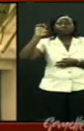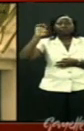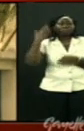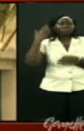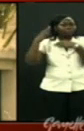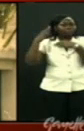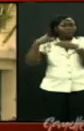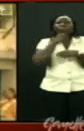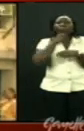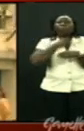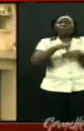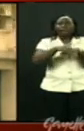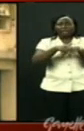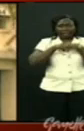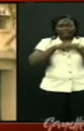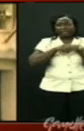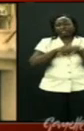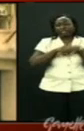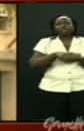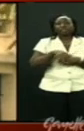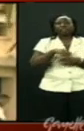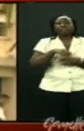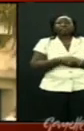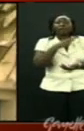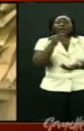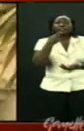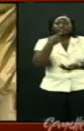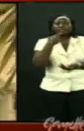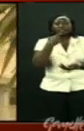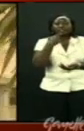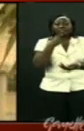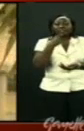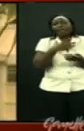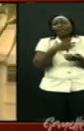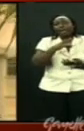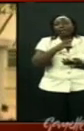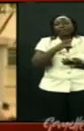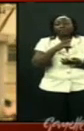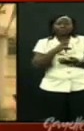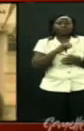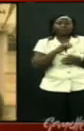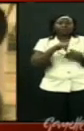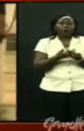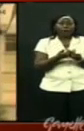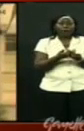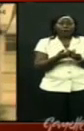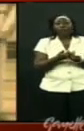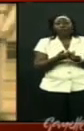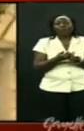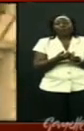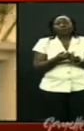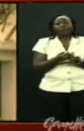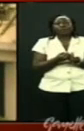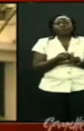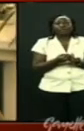Merchant is a man always have goods, I always have tunes, I always have goods too. You know, nobody called me, I call myself, I give myself that